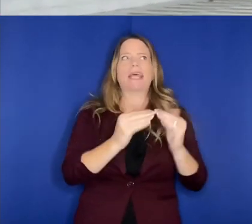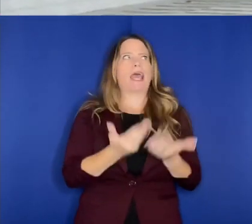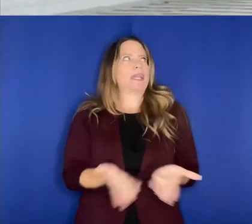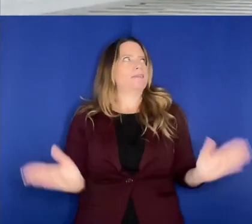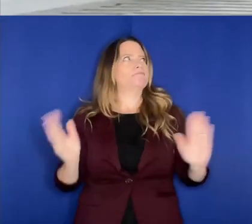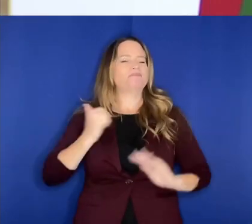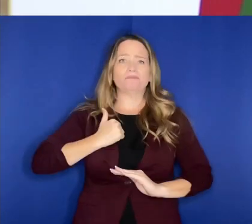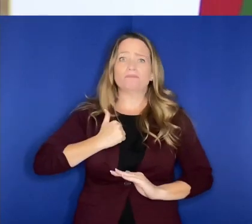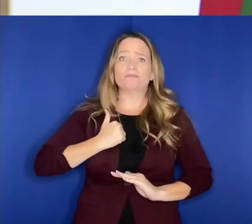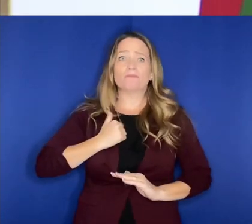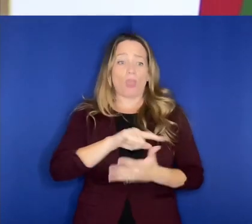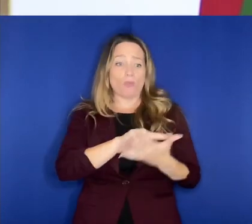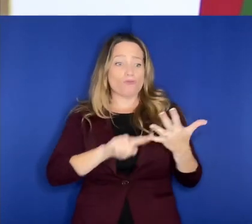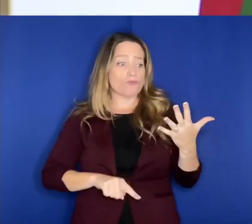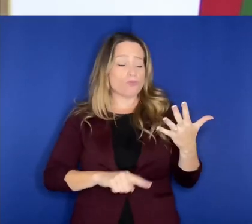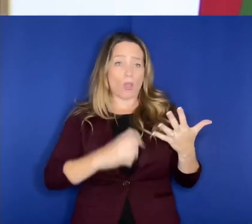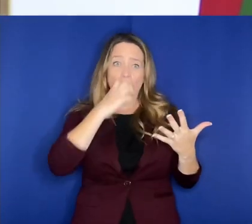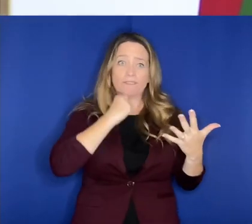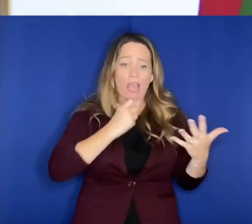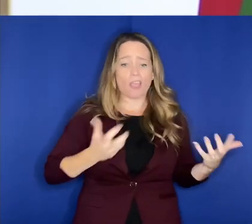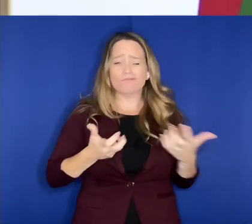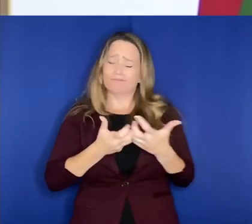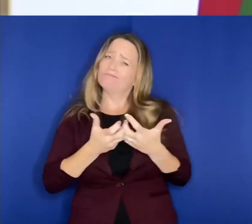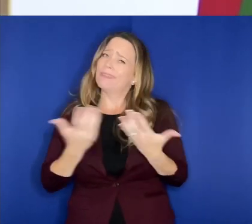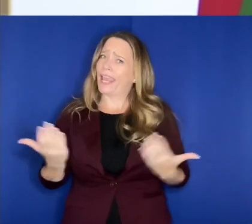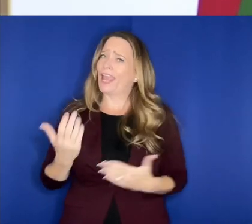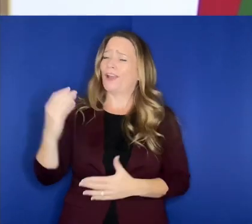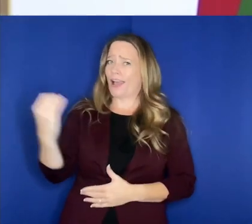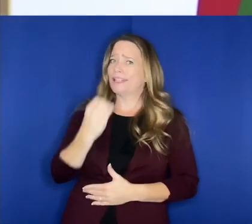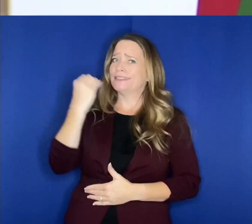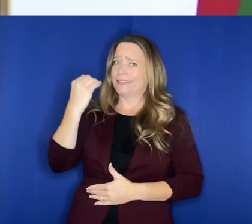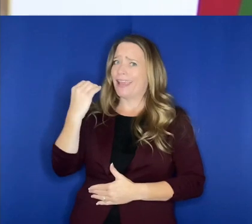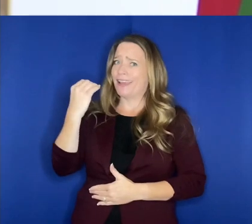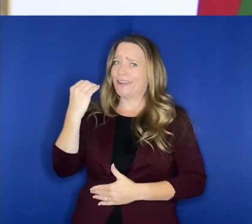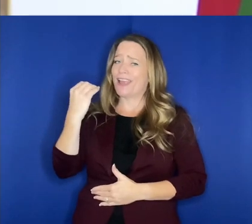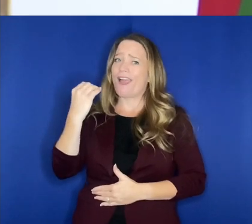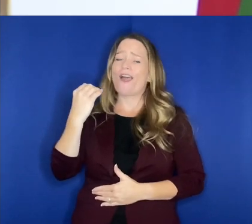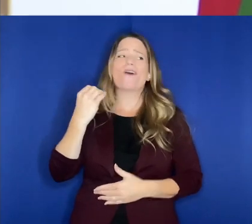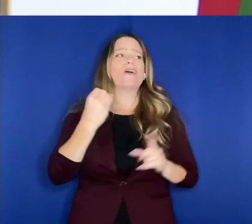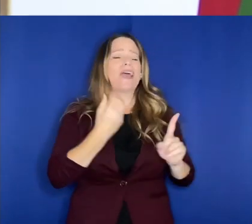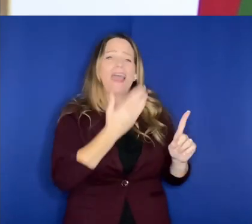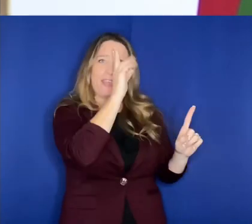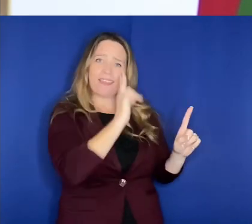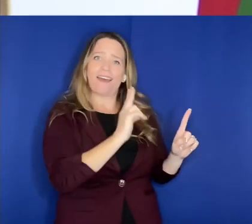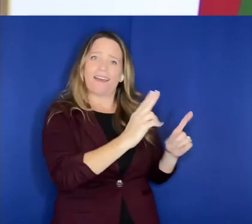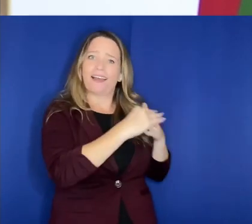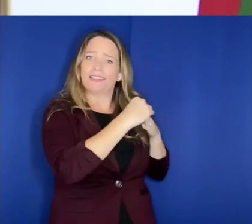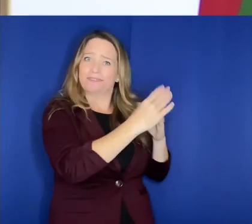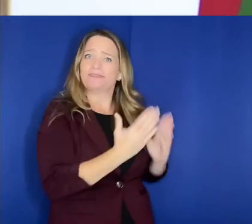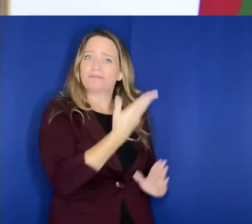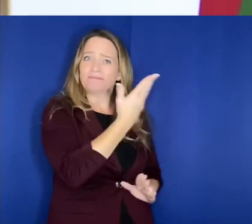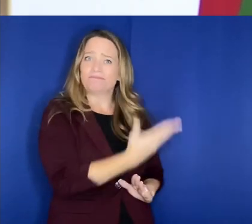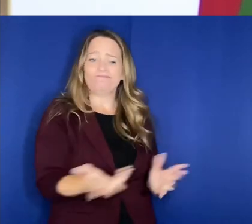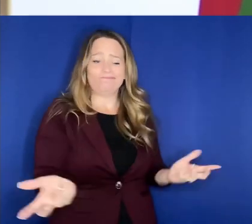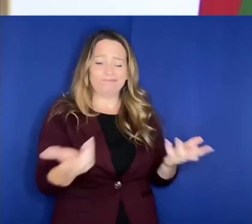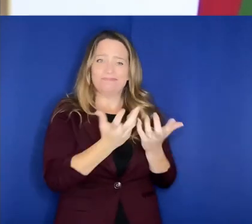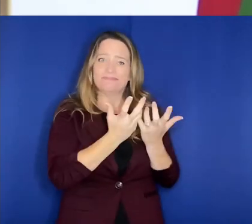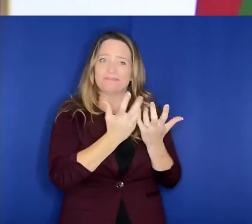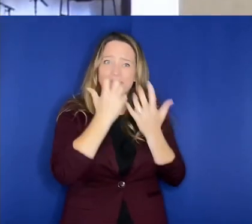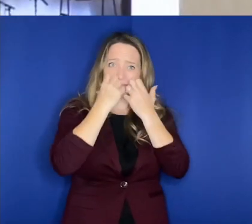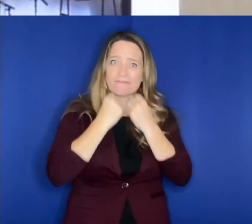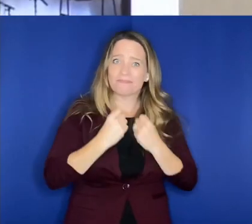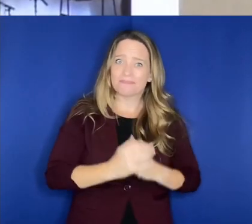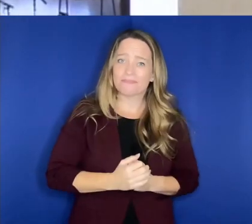as our own. These are values that we hold dear in Ontario, and values that are shared by His Highness the Aga